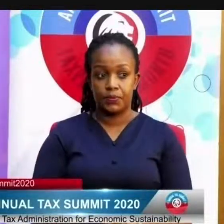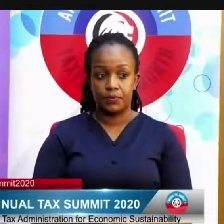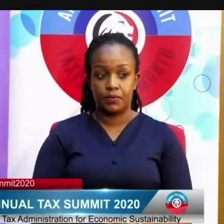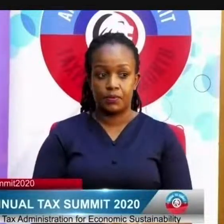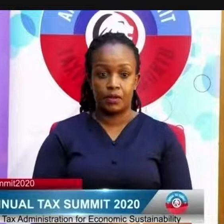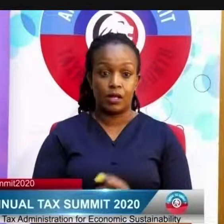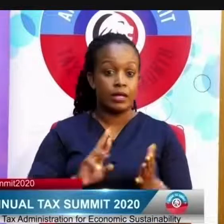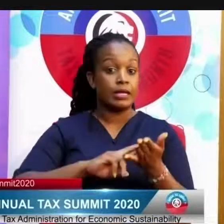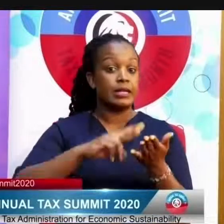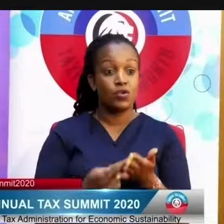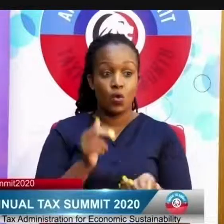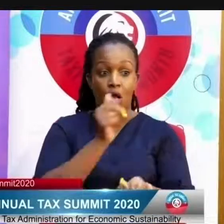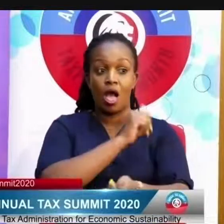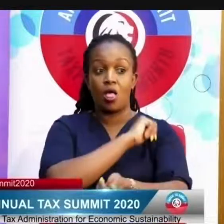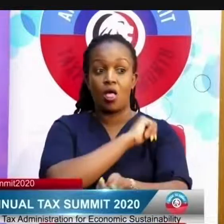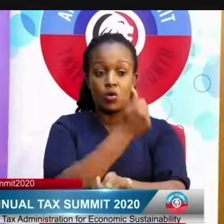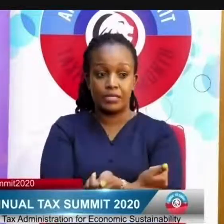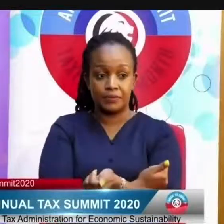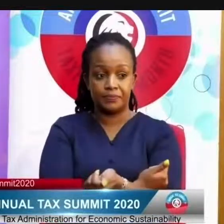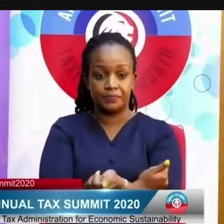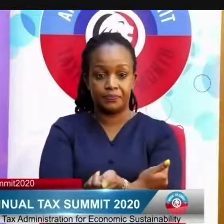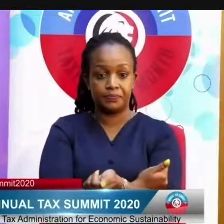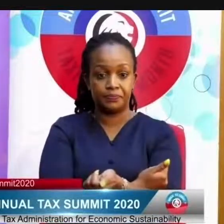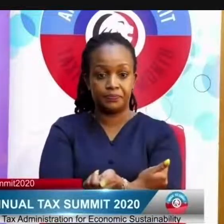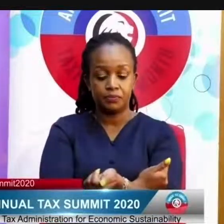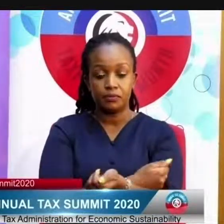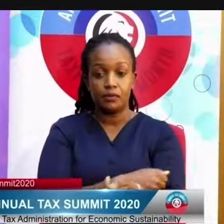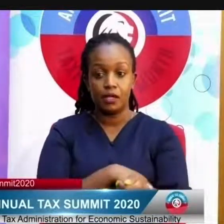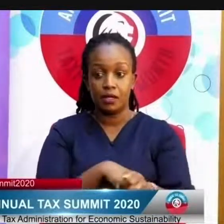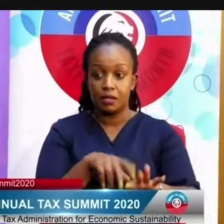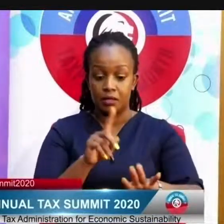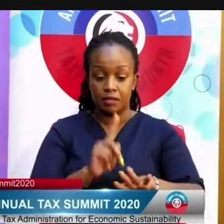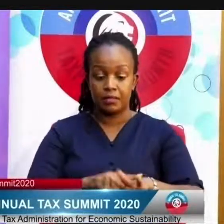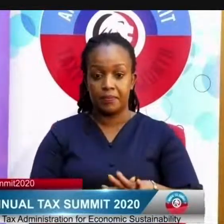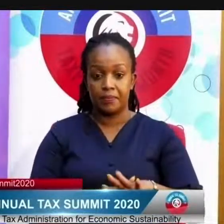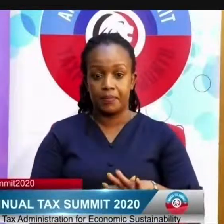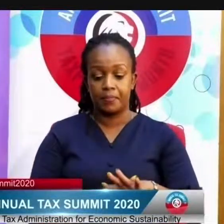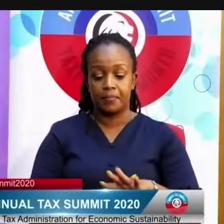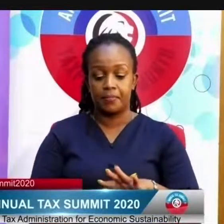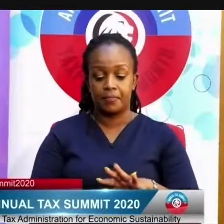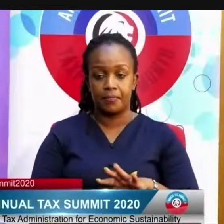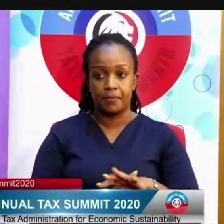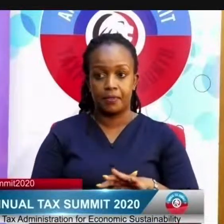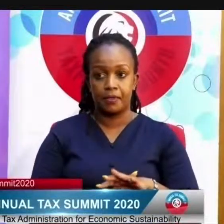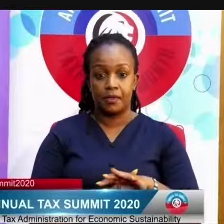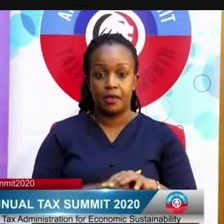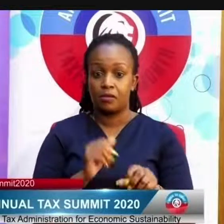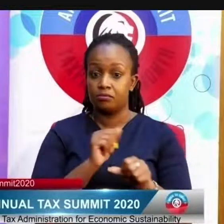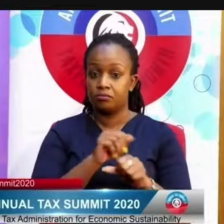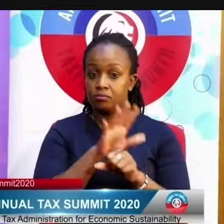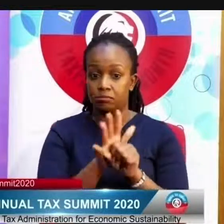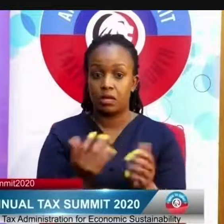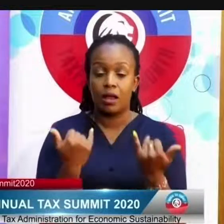authorities were called upon during the virus now to do extraordinary work.